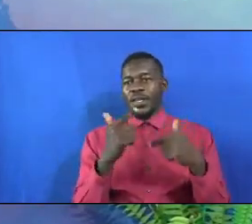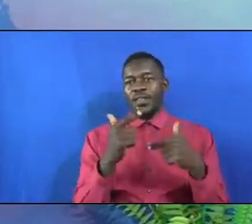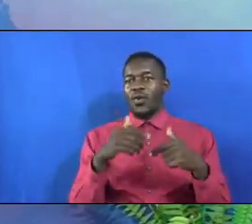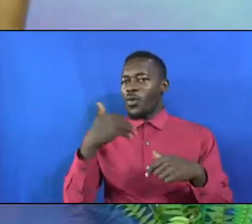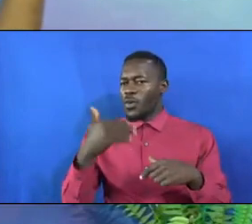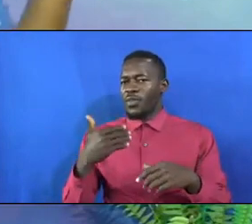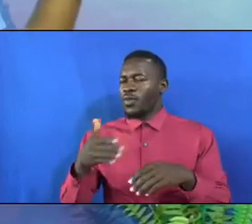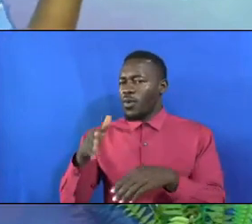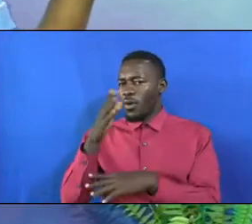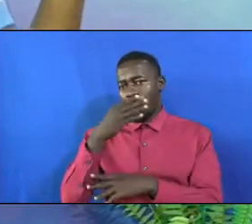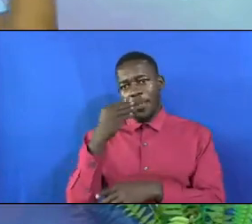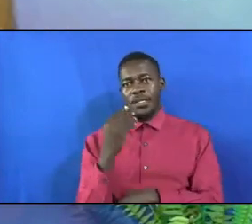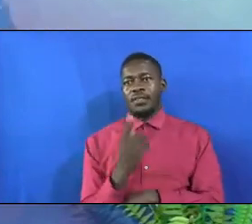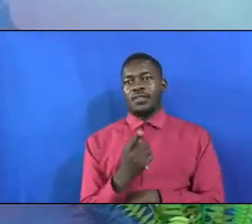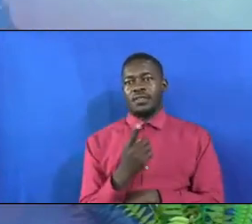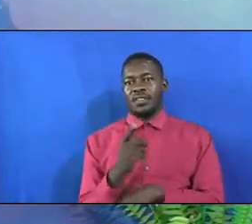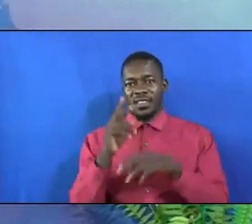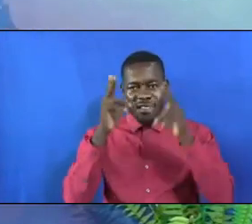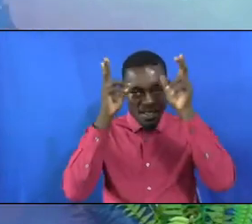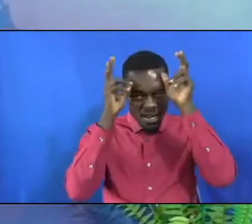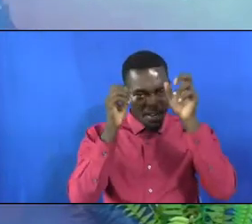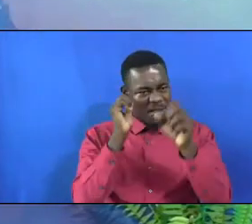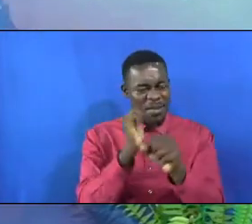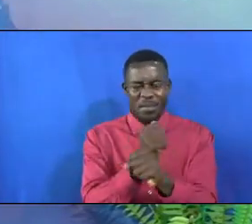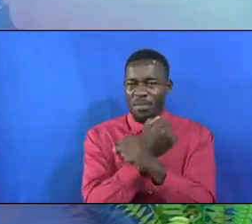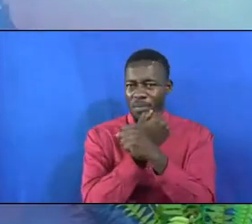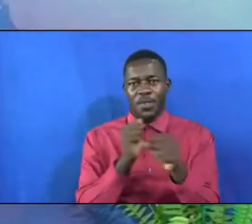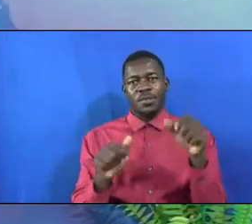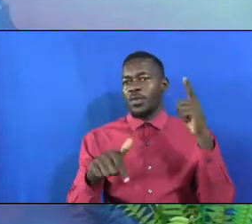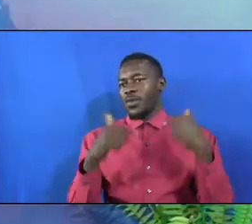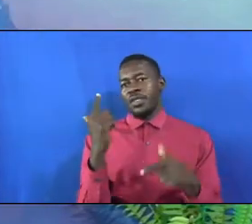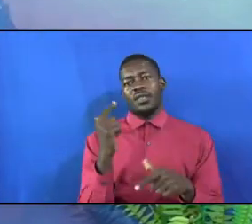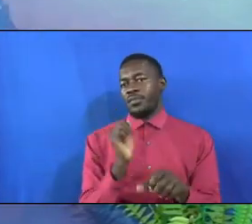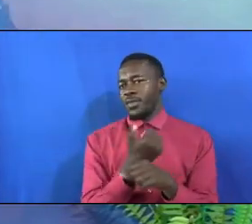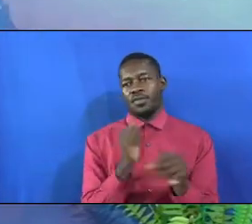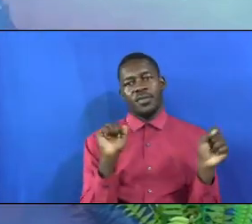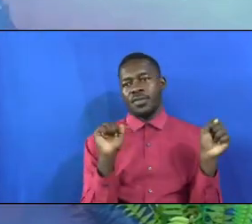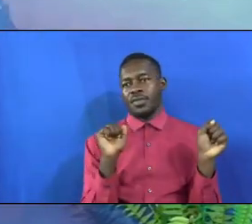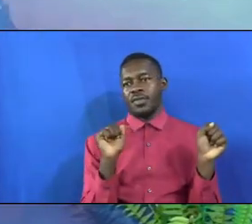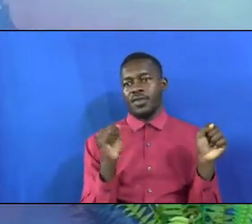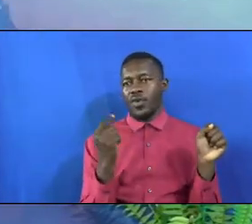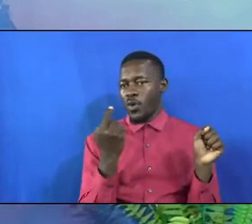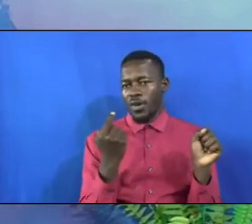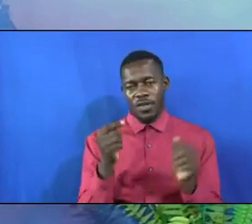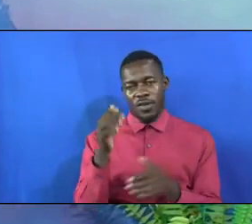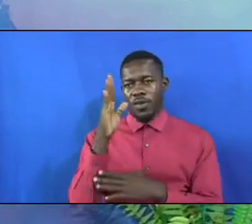The women that we are going to look at this afternoon are the midwives